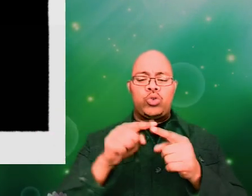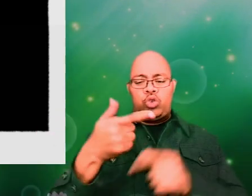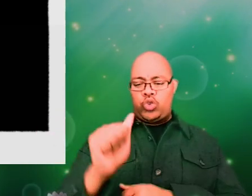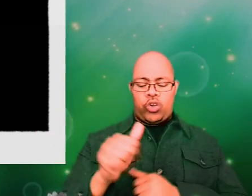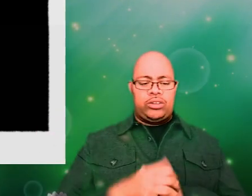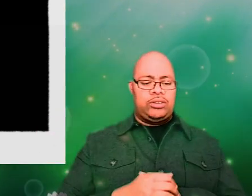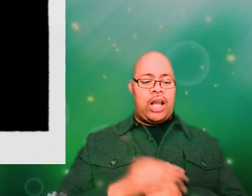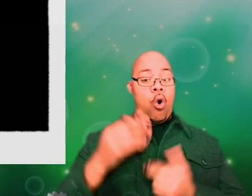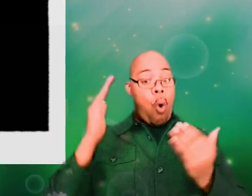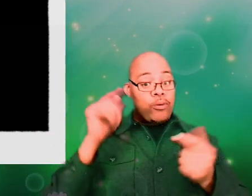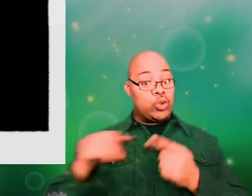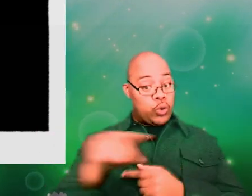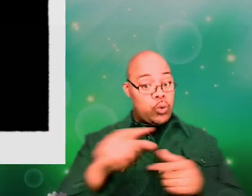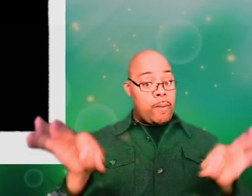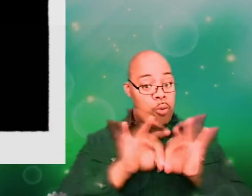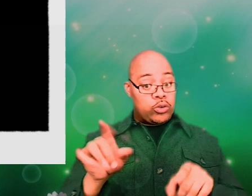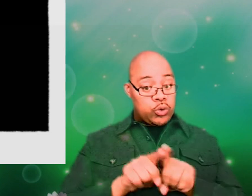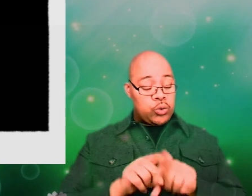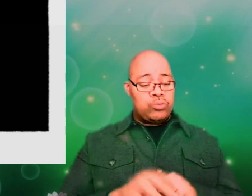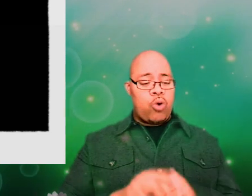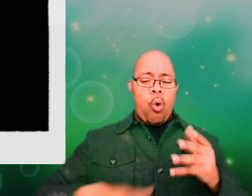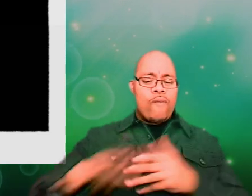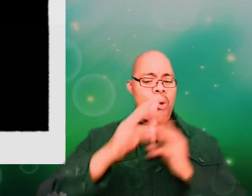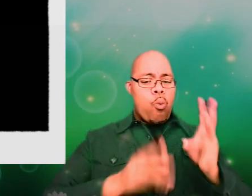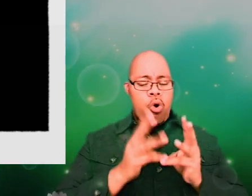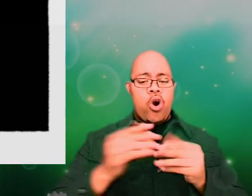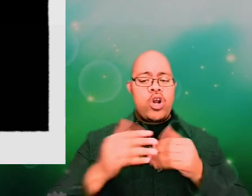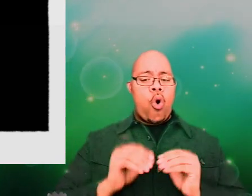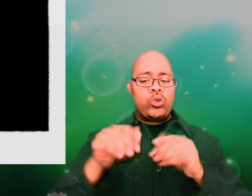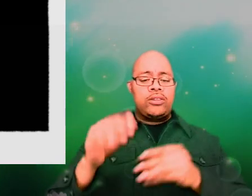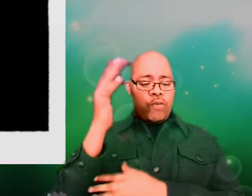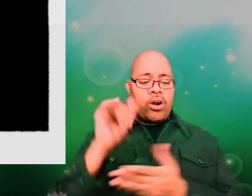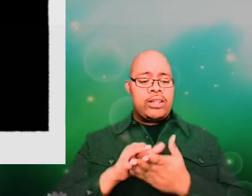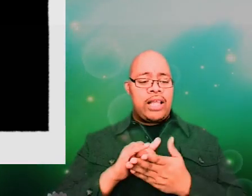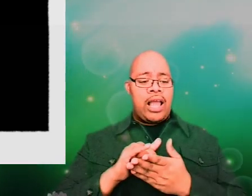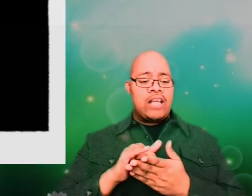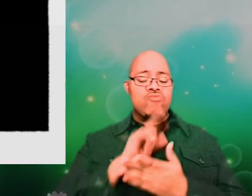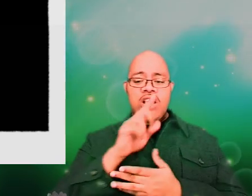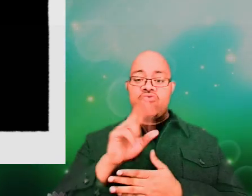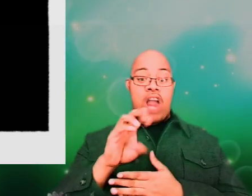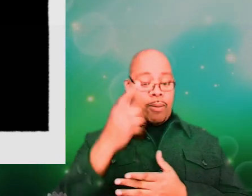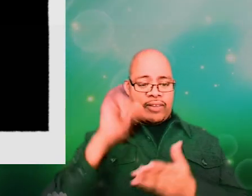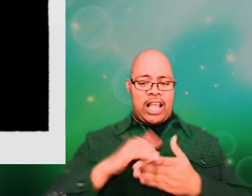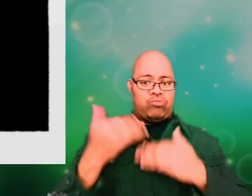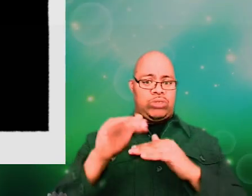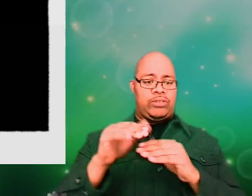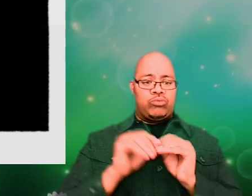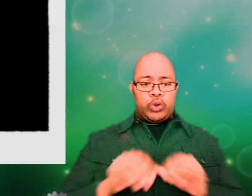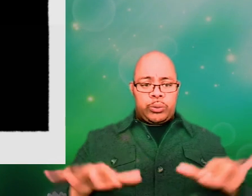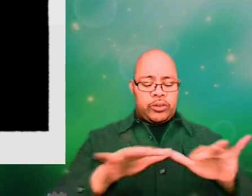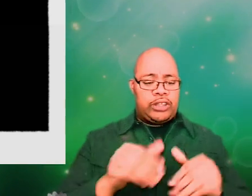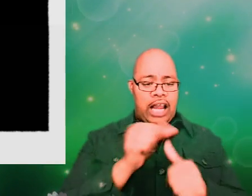and hopefully to you. All around the globe, maritime forests are considered globally rare due to their restricted distribution